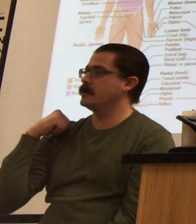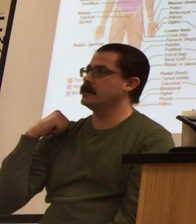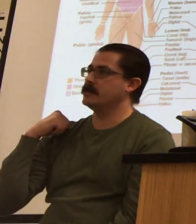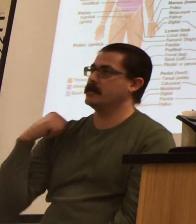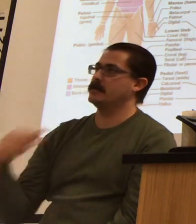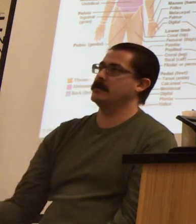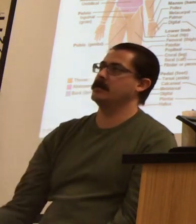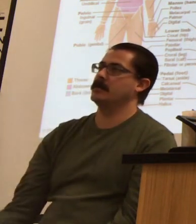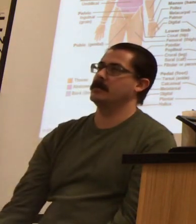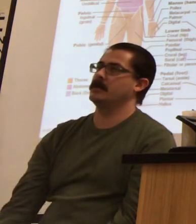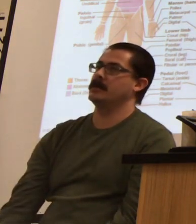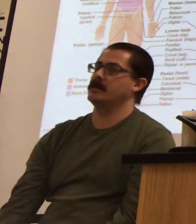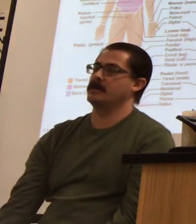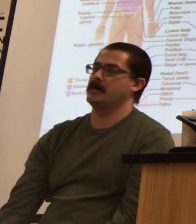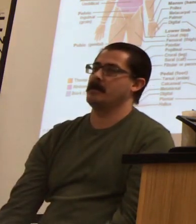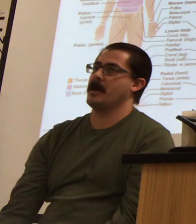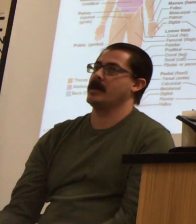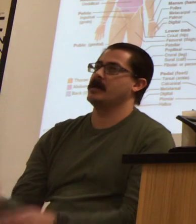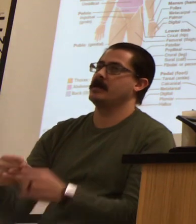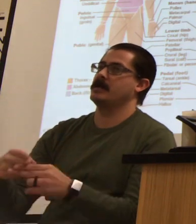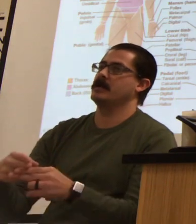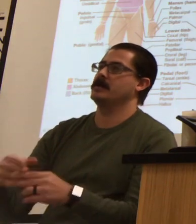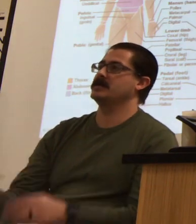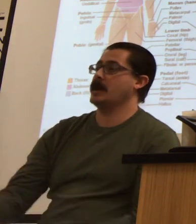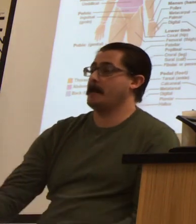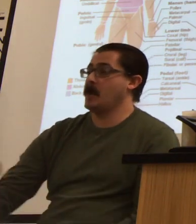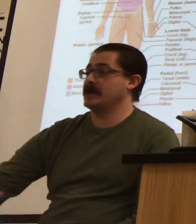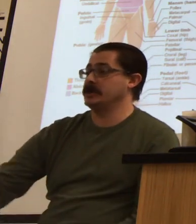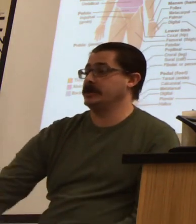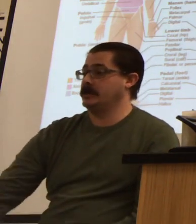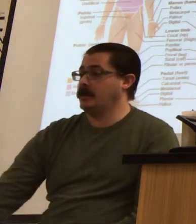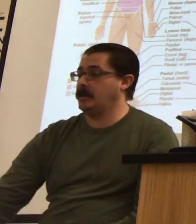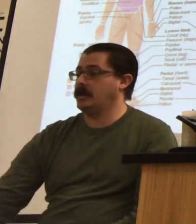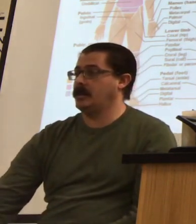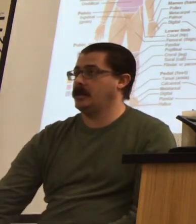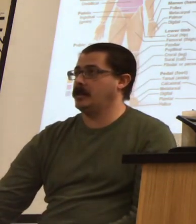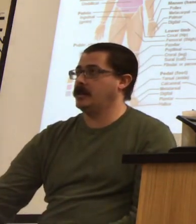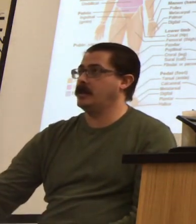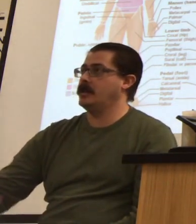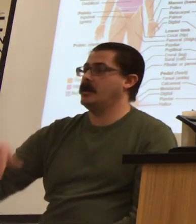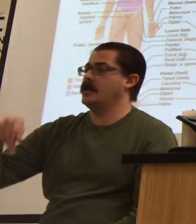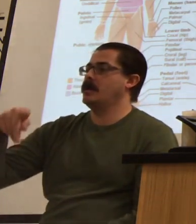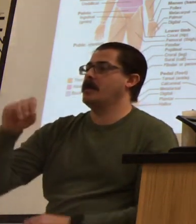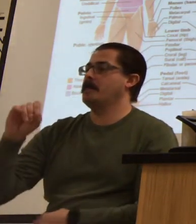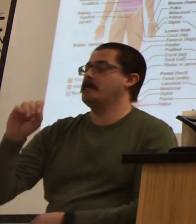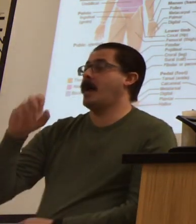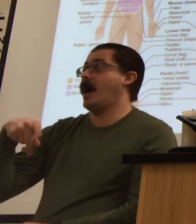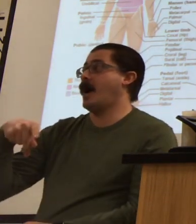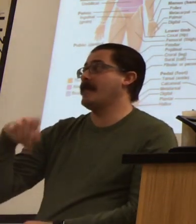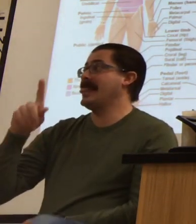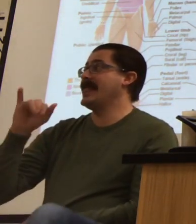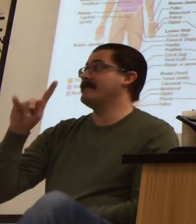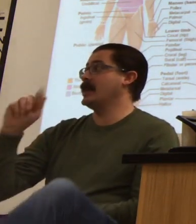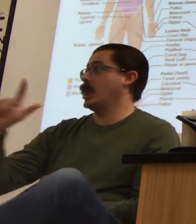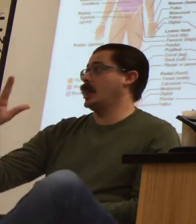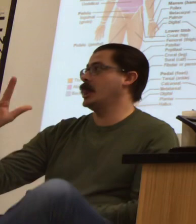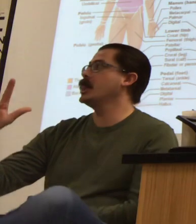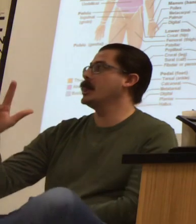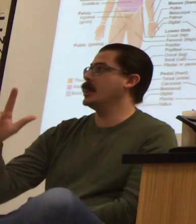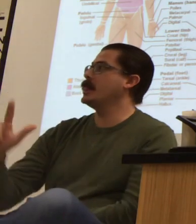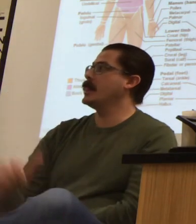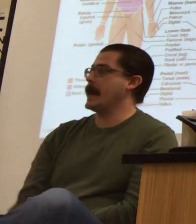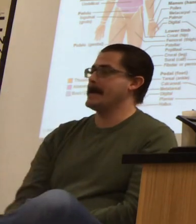The back of your knee is a depression, and it's called the popliteal region, the back of the knee.